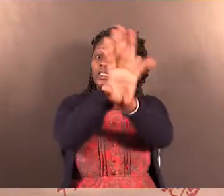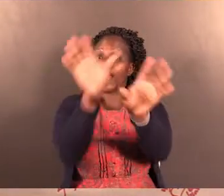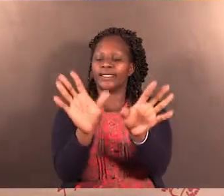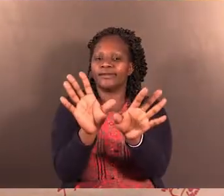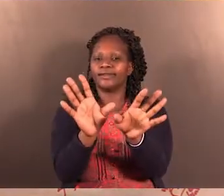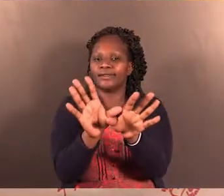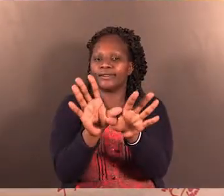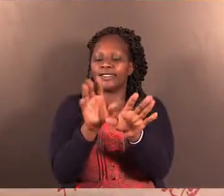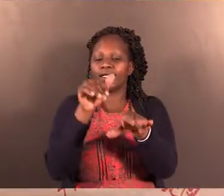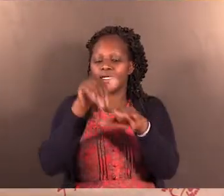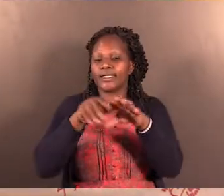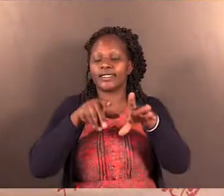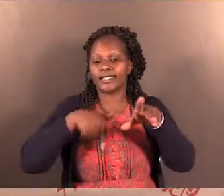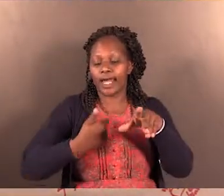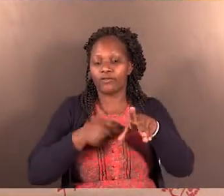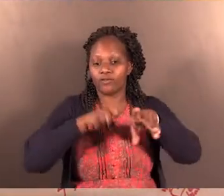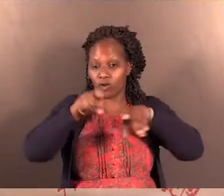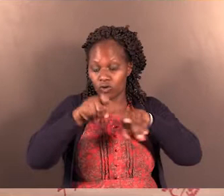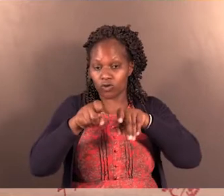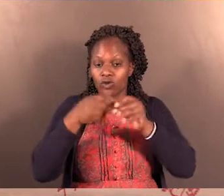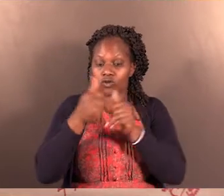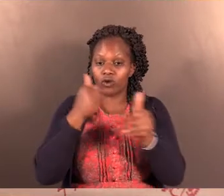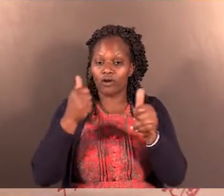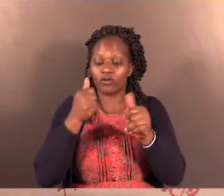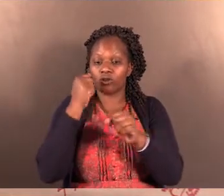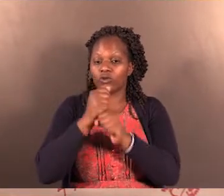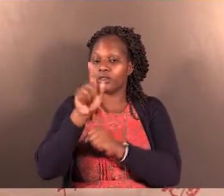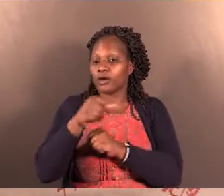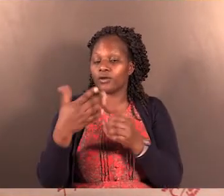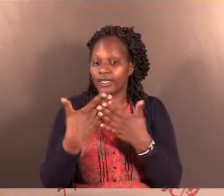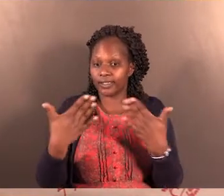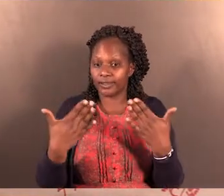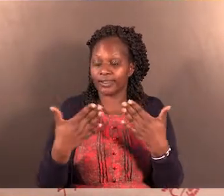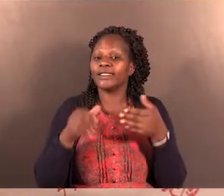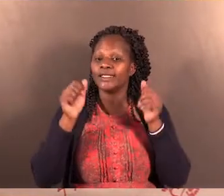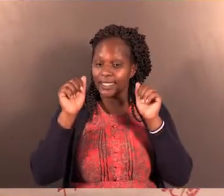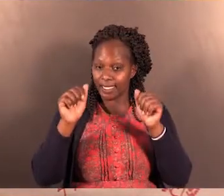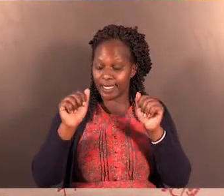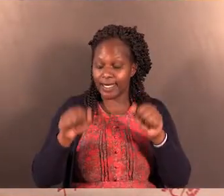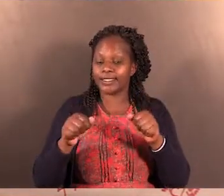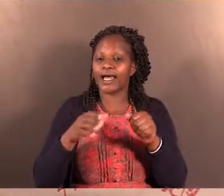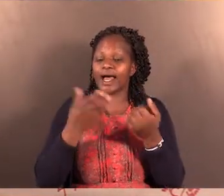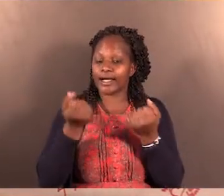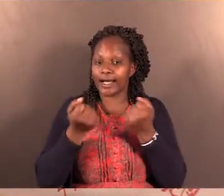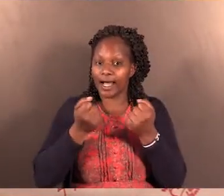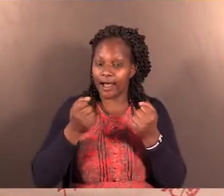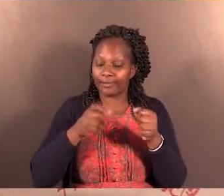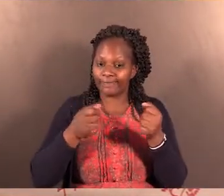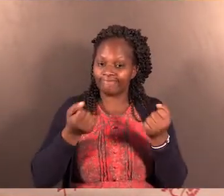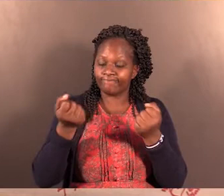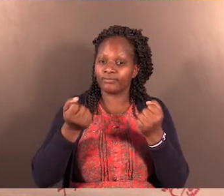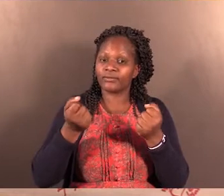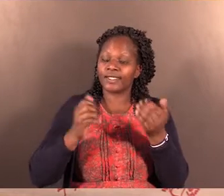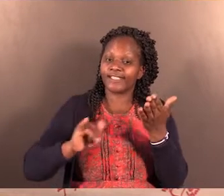shine in self-control so as we can avoid to do the wrong things. Yes, a car has to be controlled by a driver,